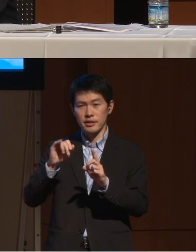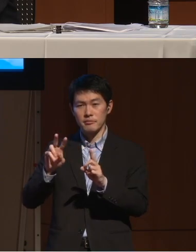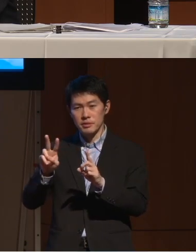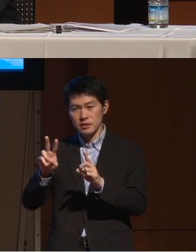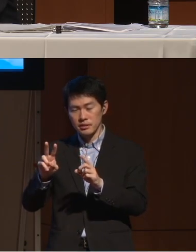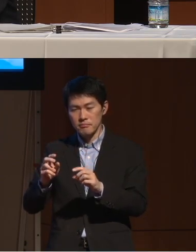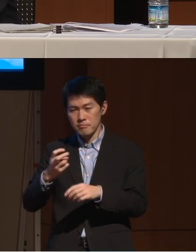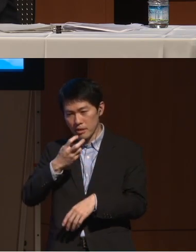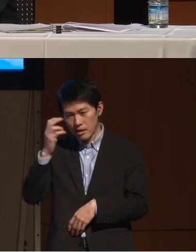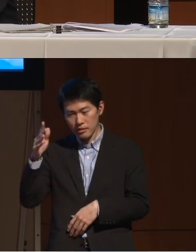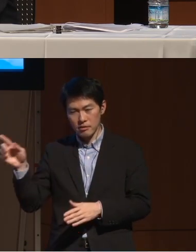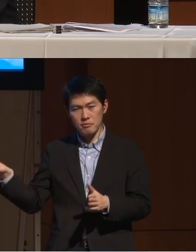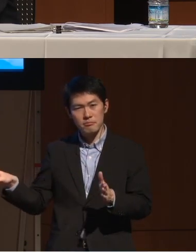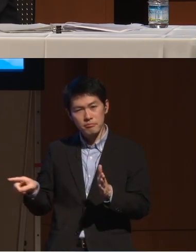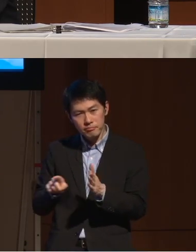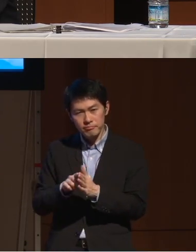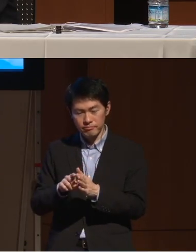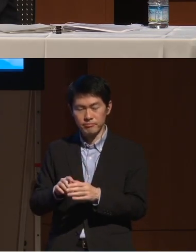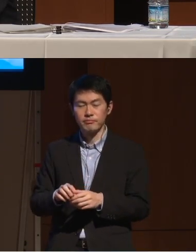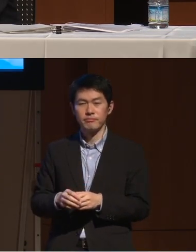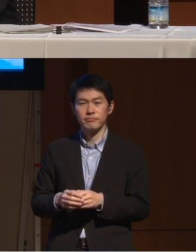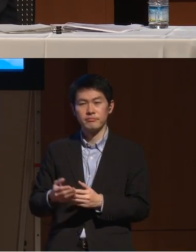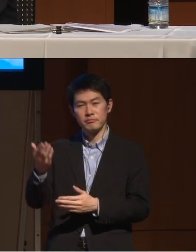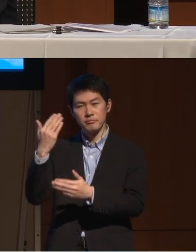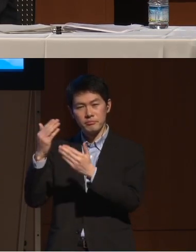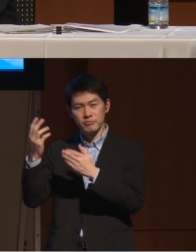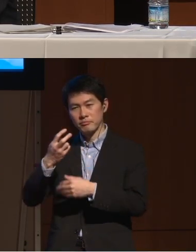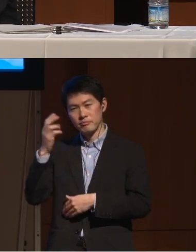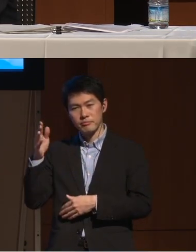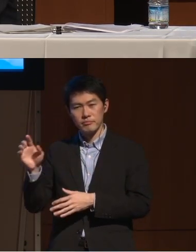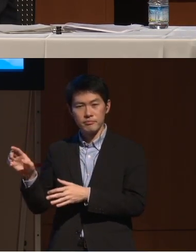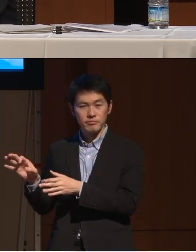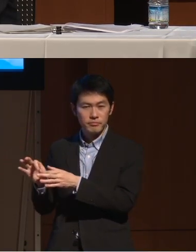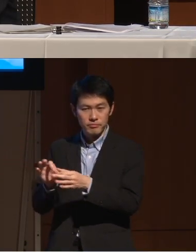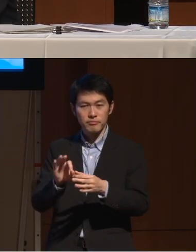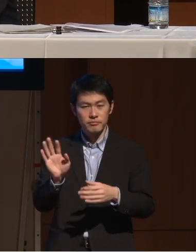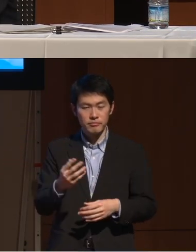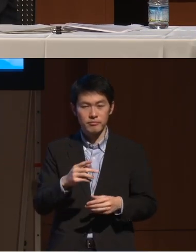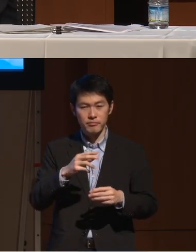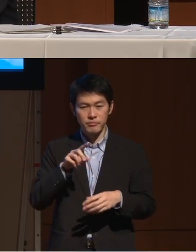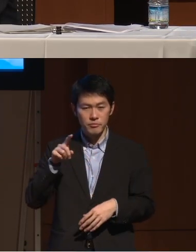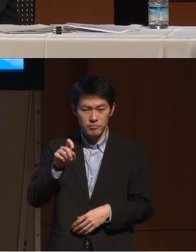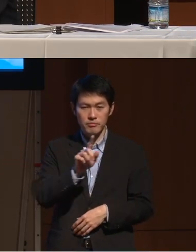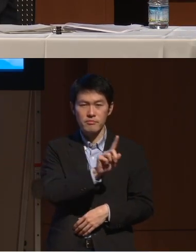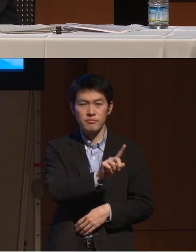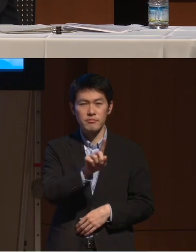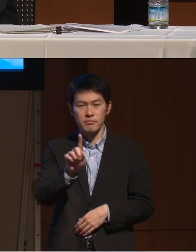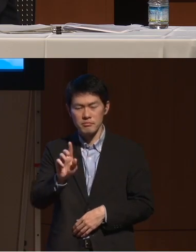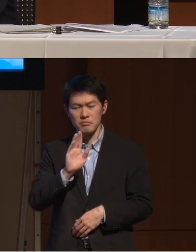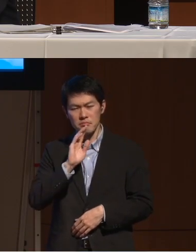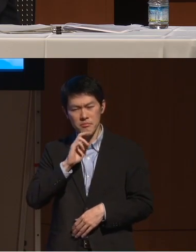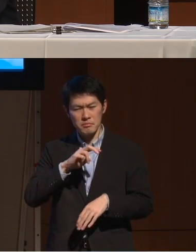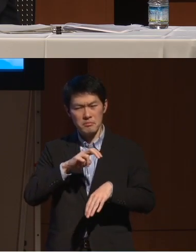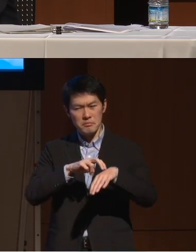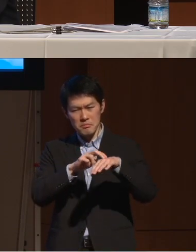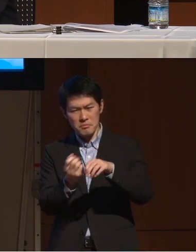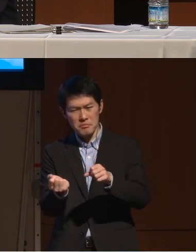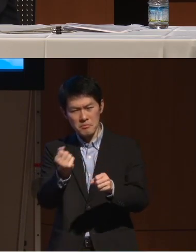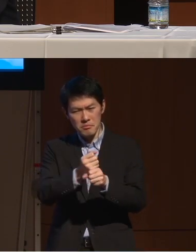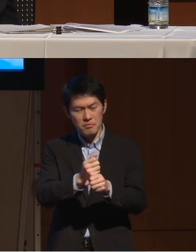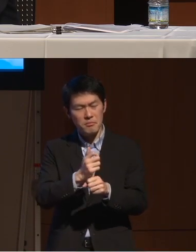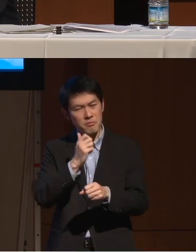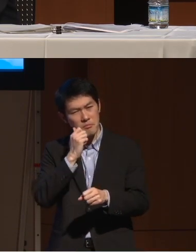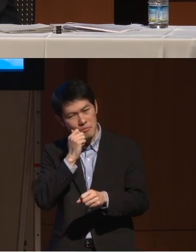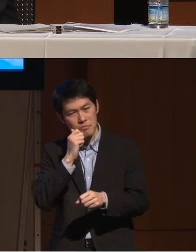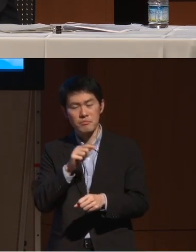virus is going to be tractable to the approach that we've laid out. But I think that for most viruses,